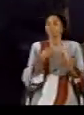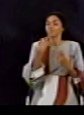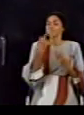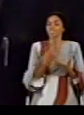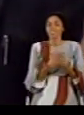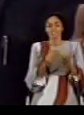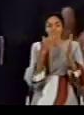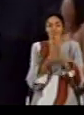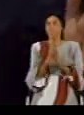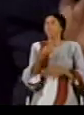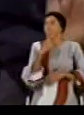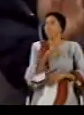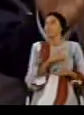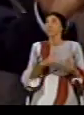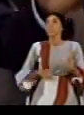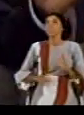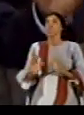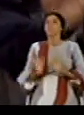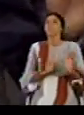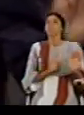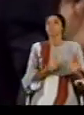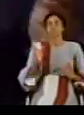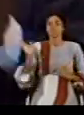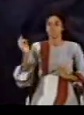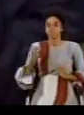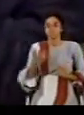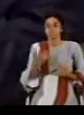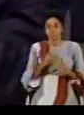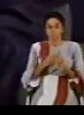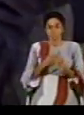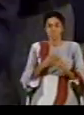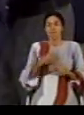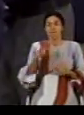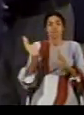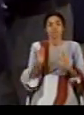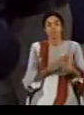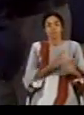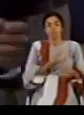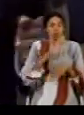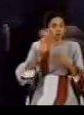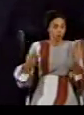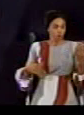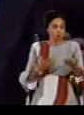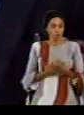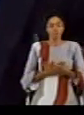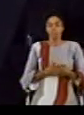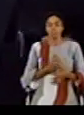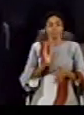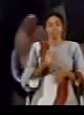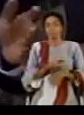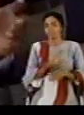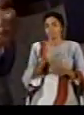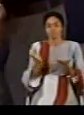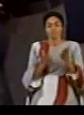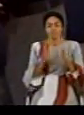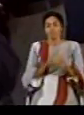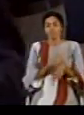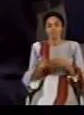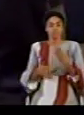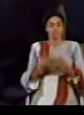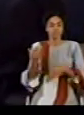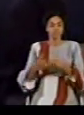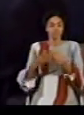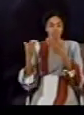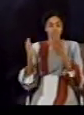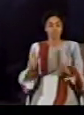me, prepare all your servants, and prepare all the invitees, and all who will be joining physically, all who